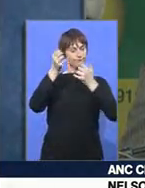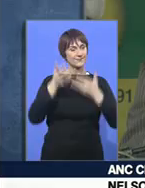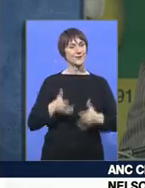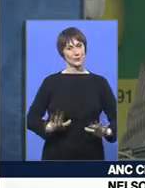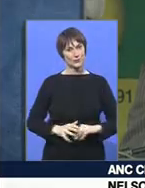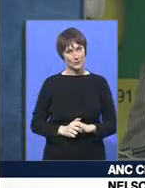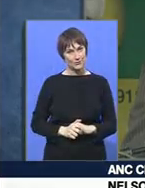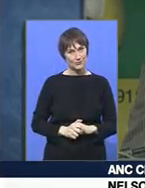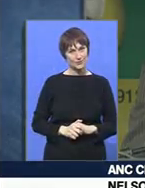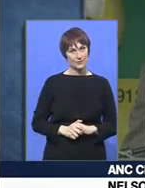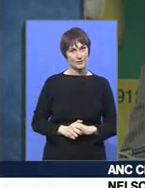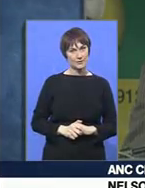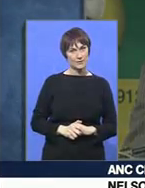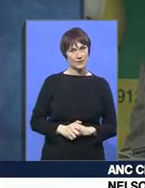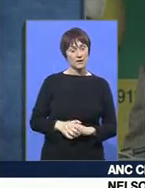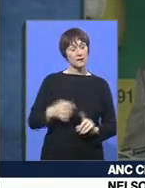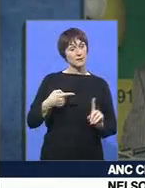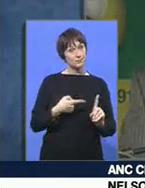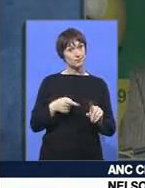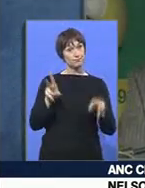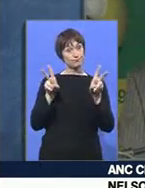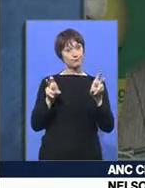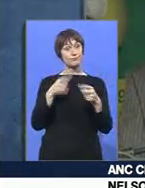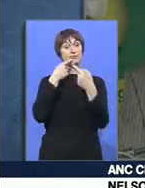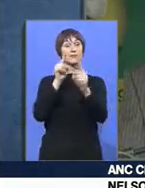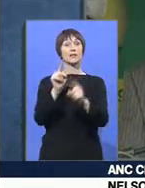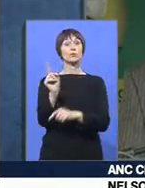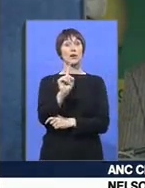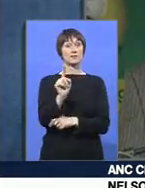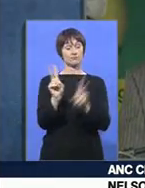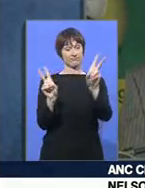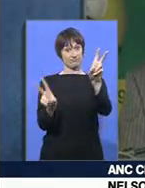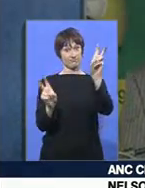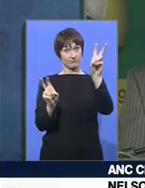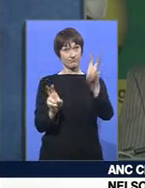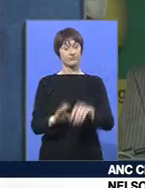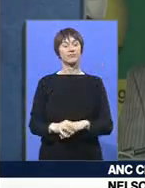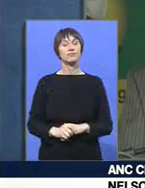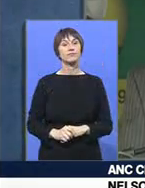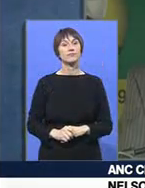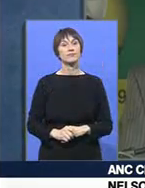This is what he had to say, and I quote,